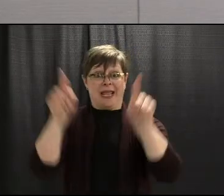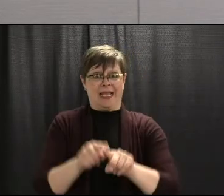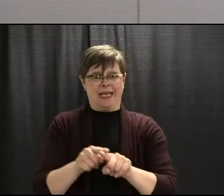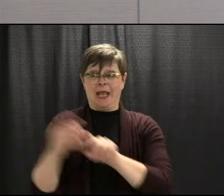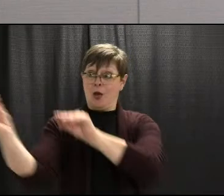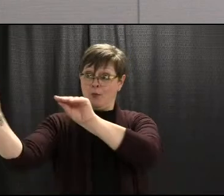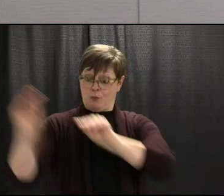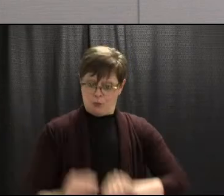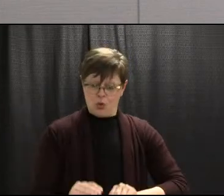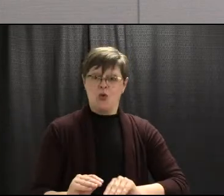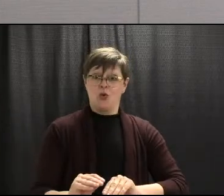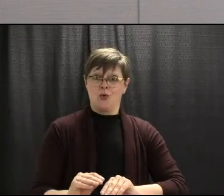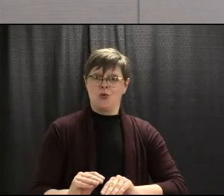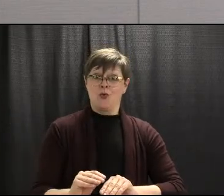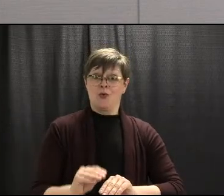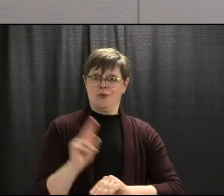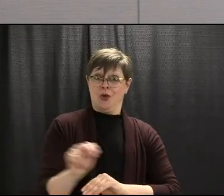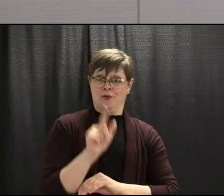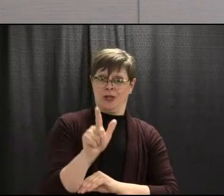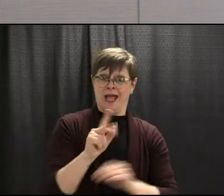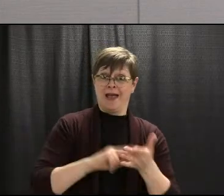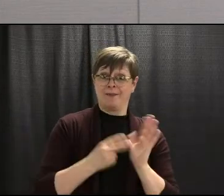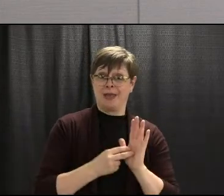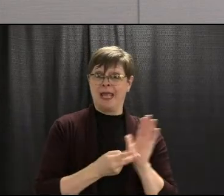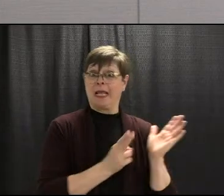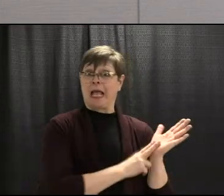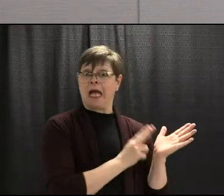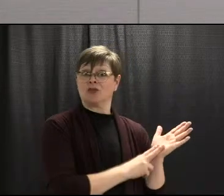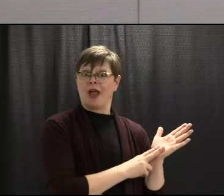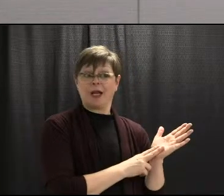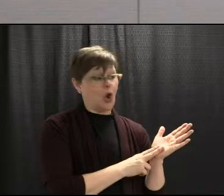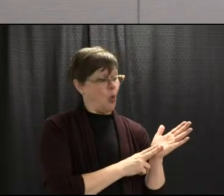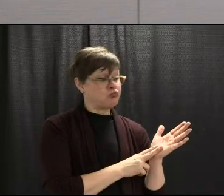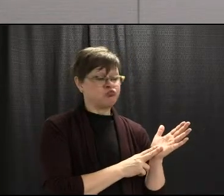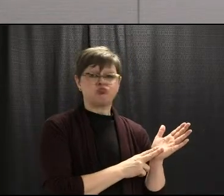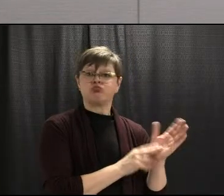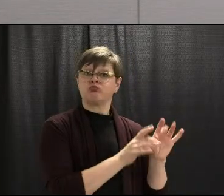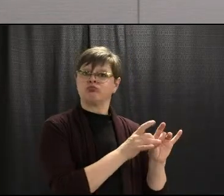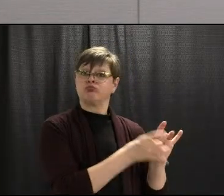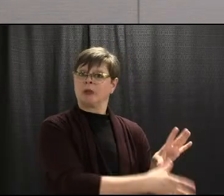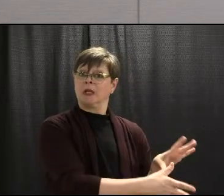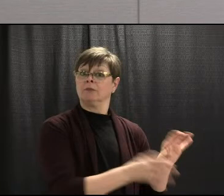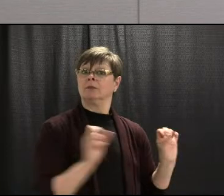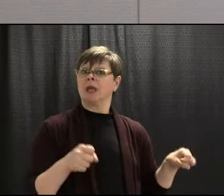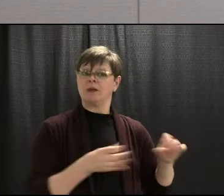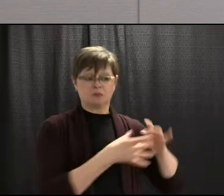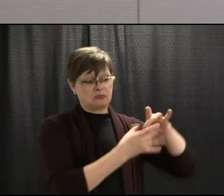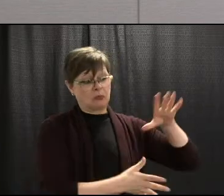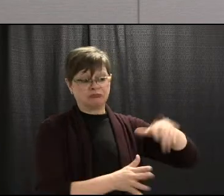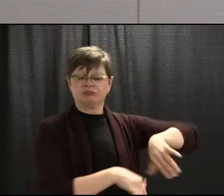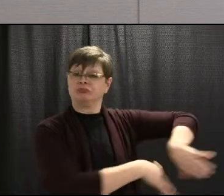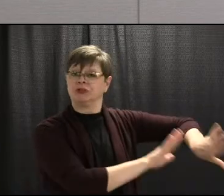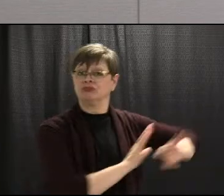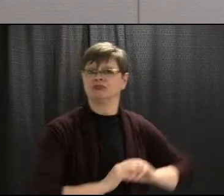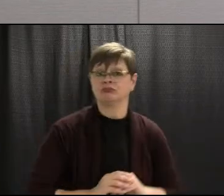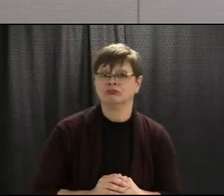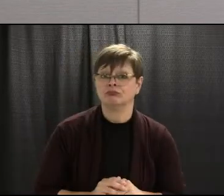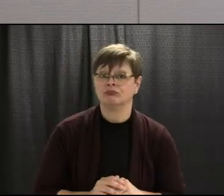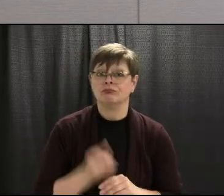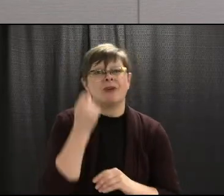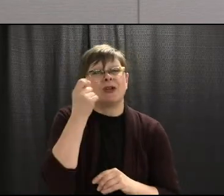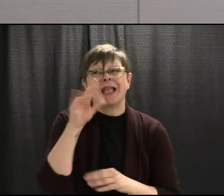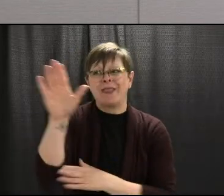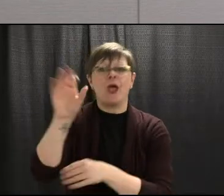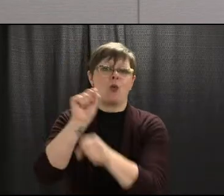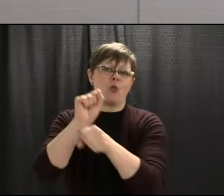less reliance on the contract agencies. And those nurses that come by virtue of their work